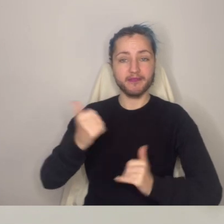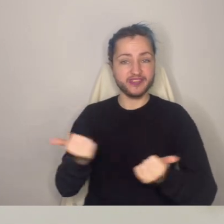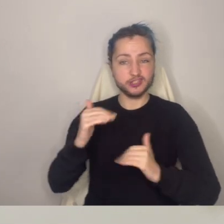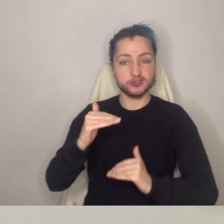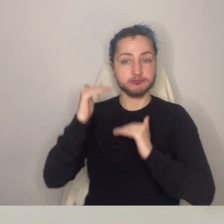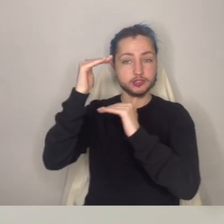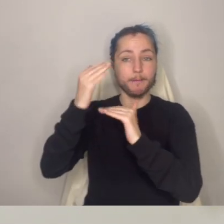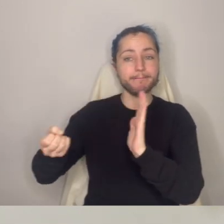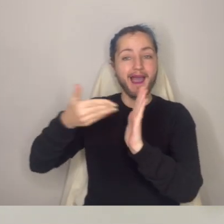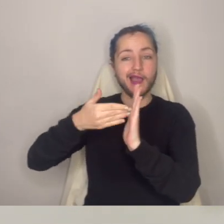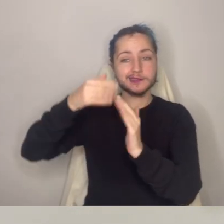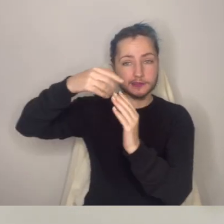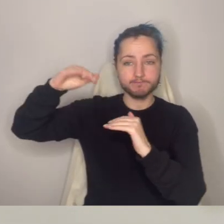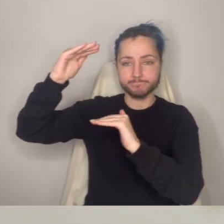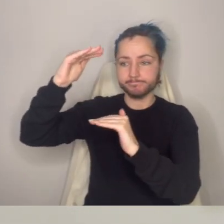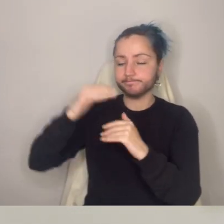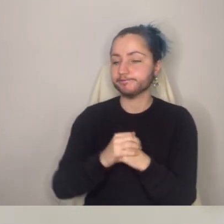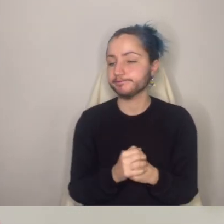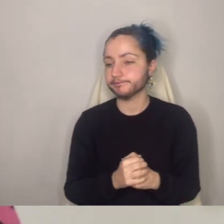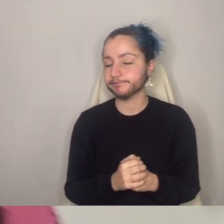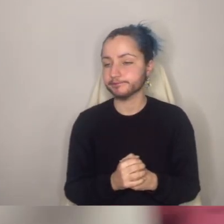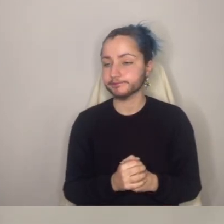going to do the top.